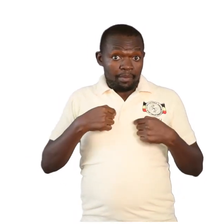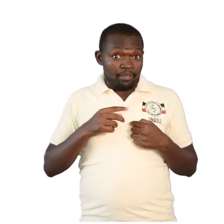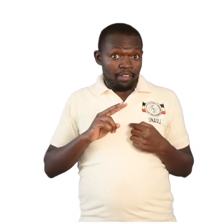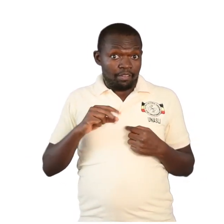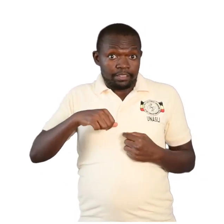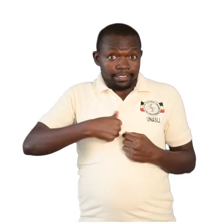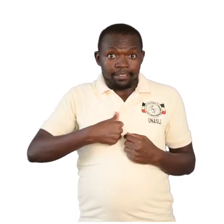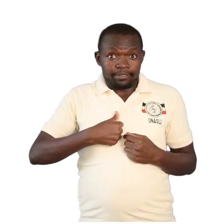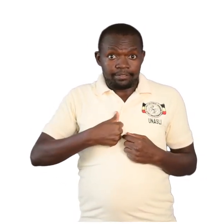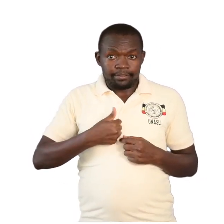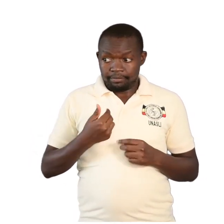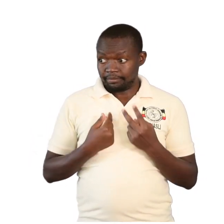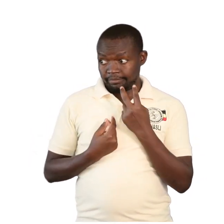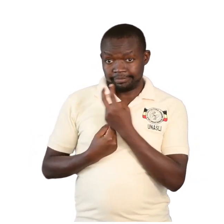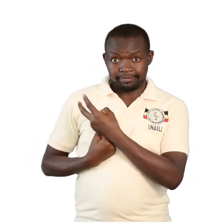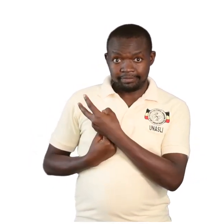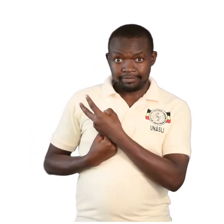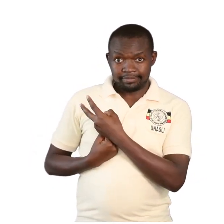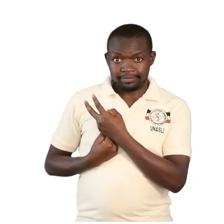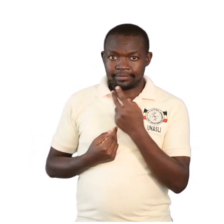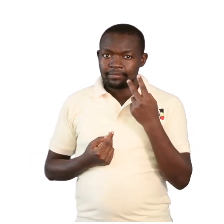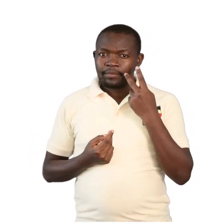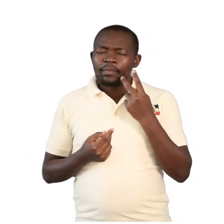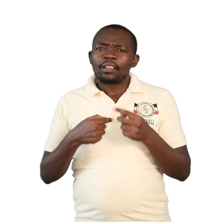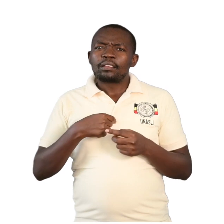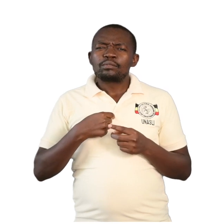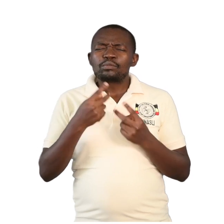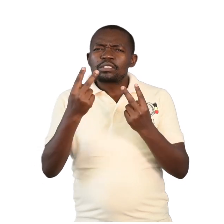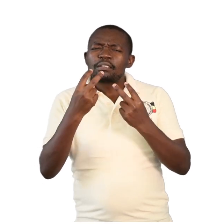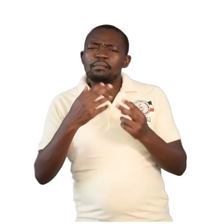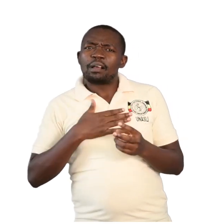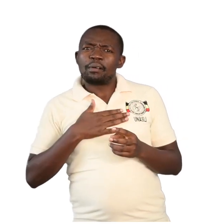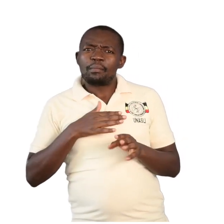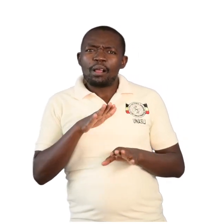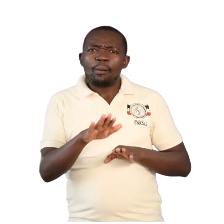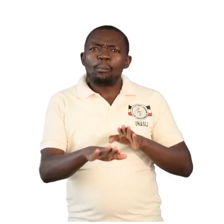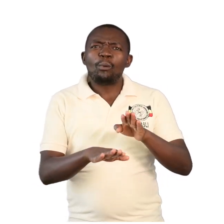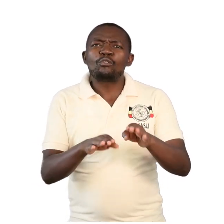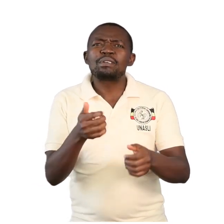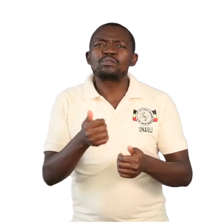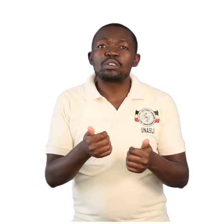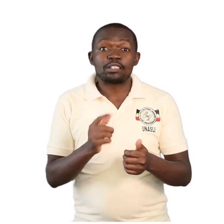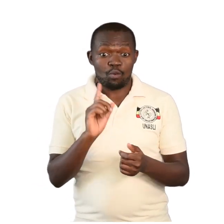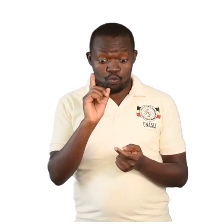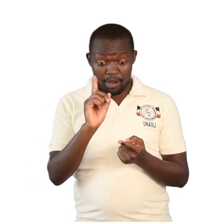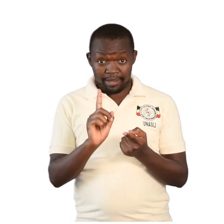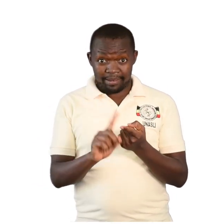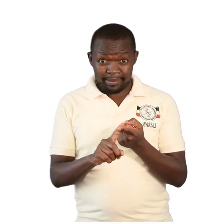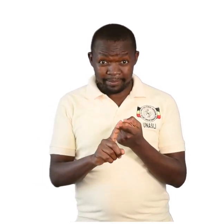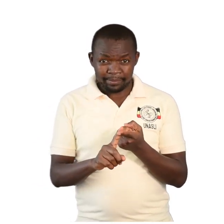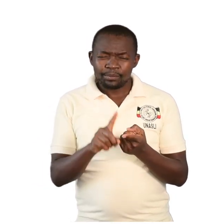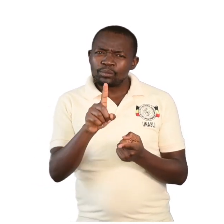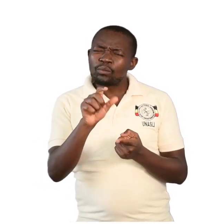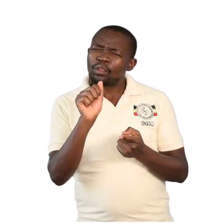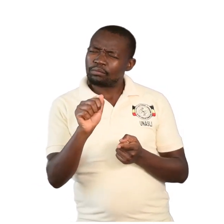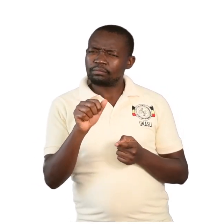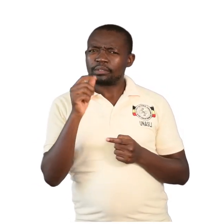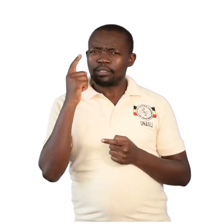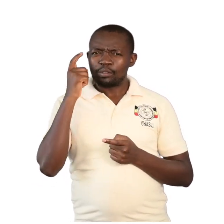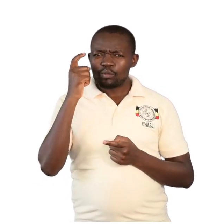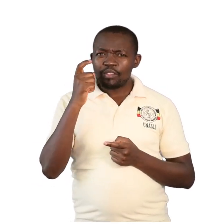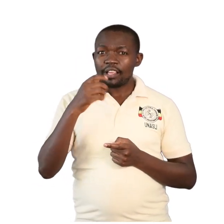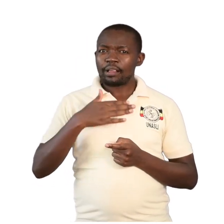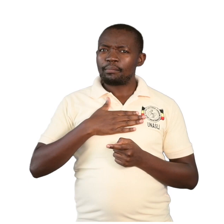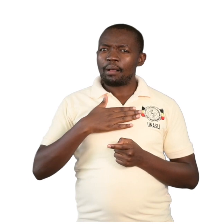myself. What do you notice about my movement? Number one, can you think about